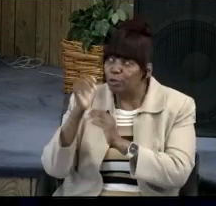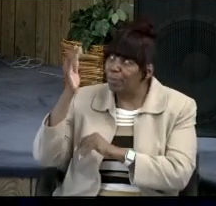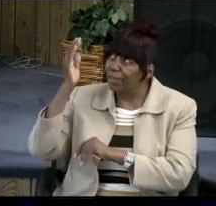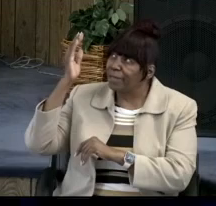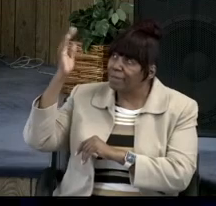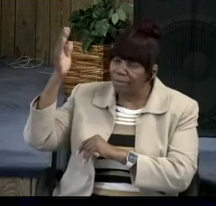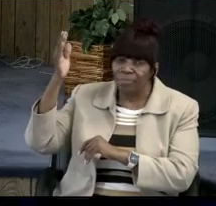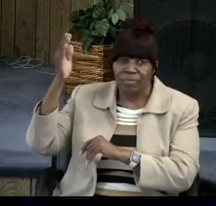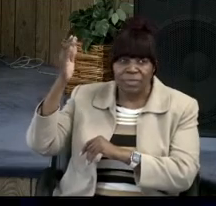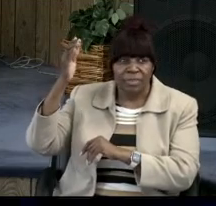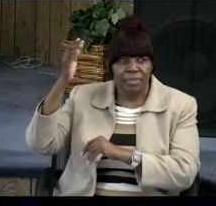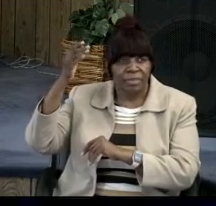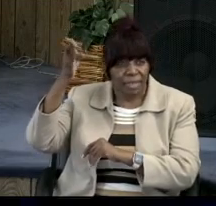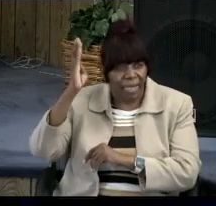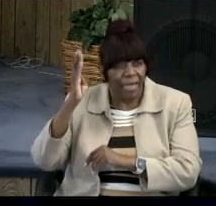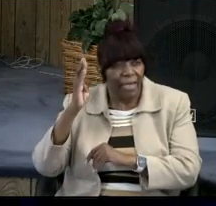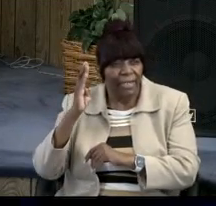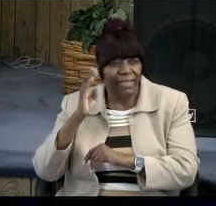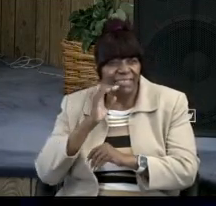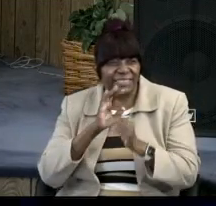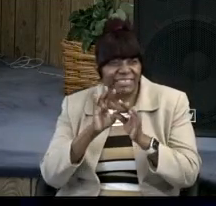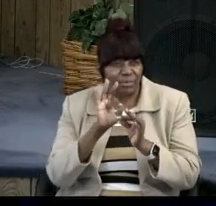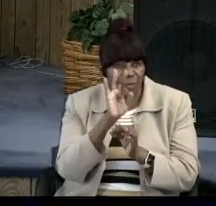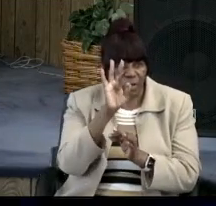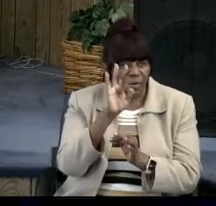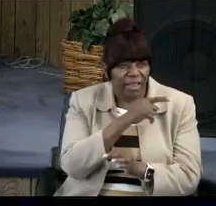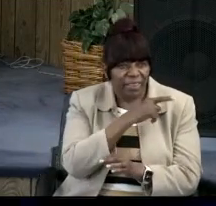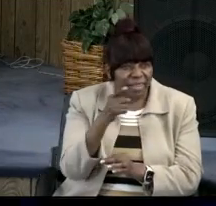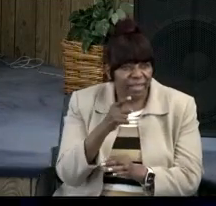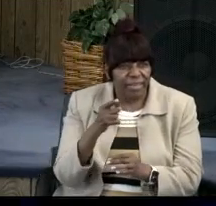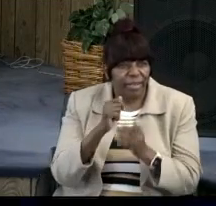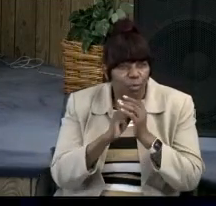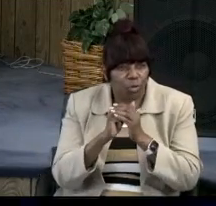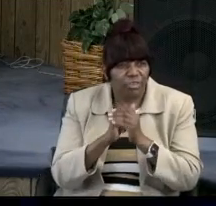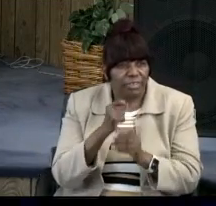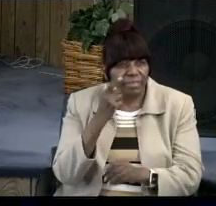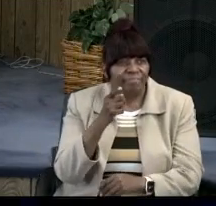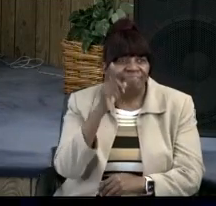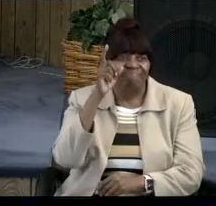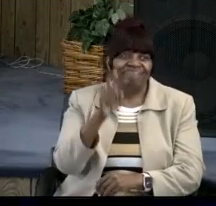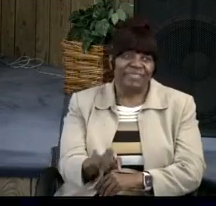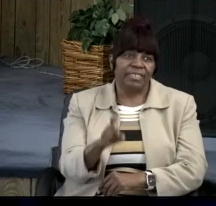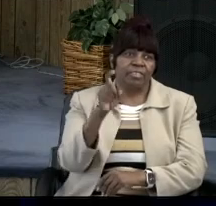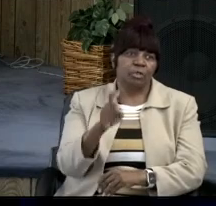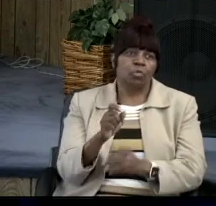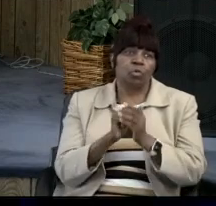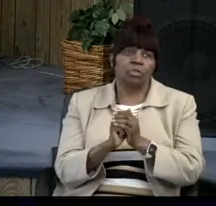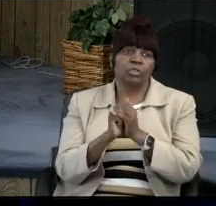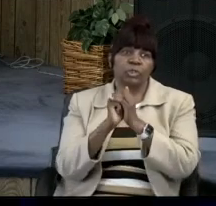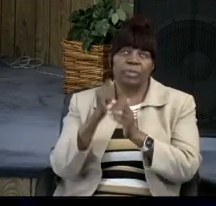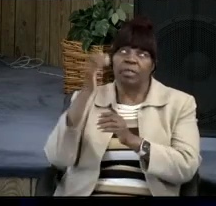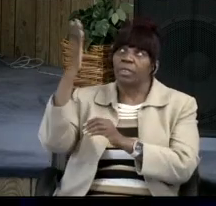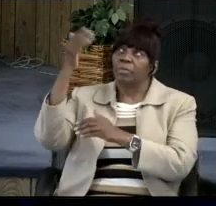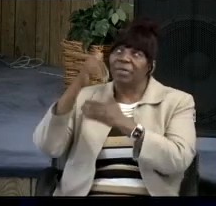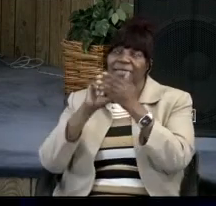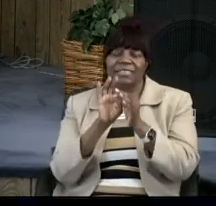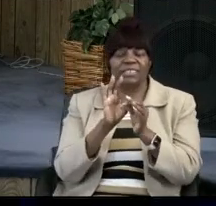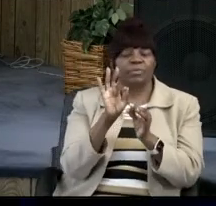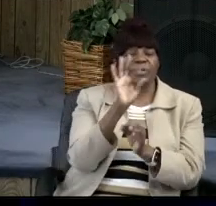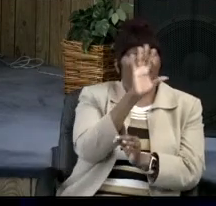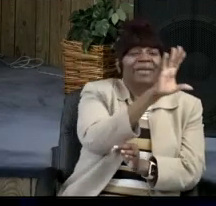Verse 24, God is what? A spirit. And they that worship him must worship him in